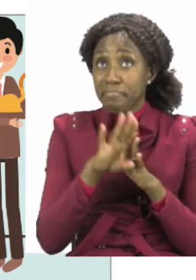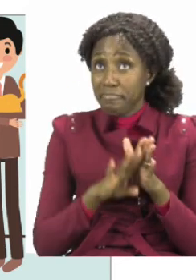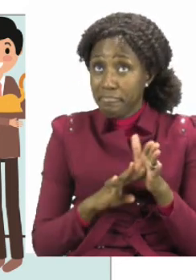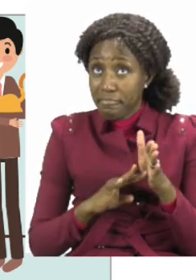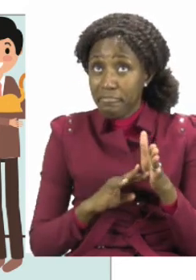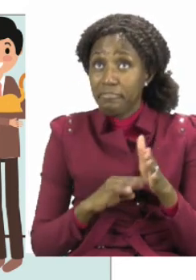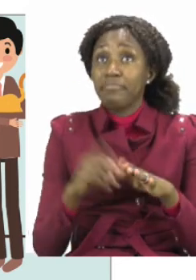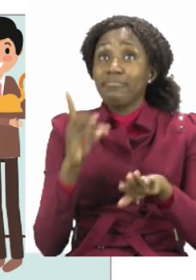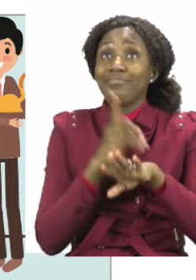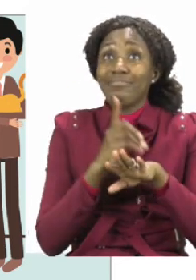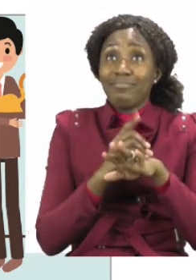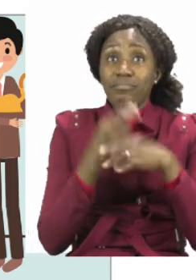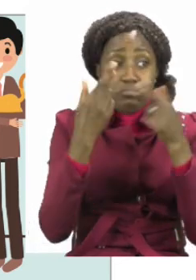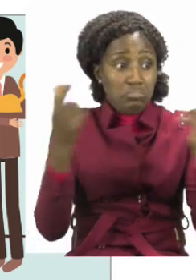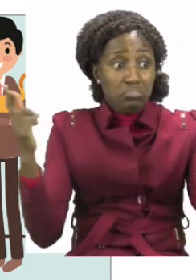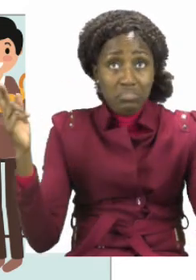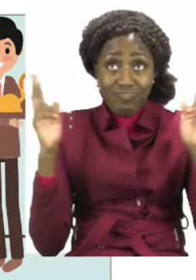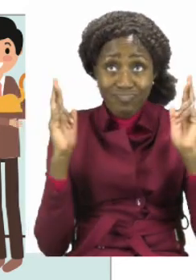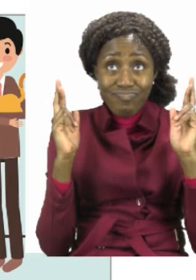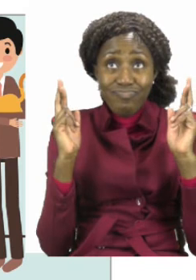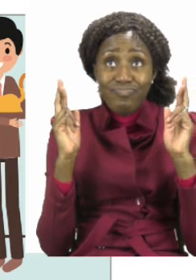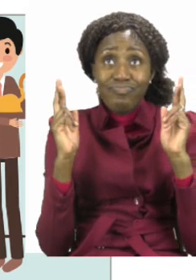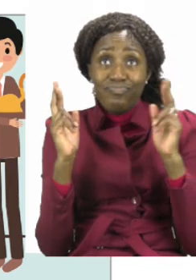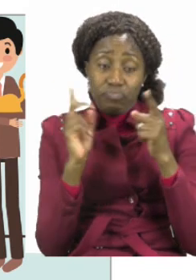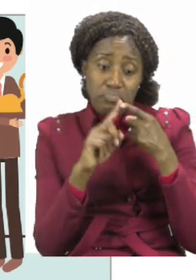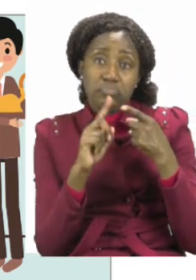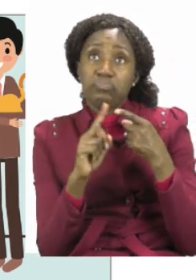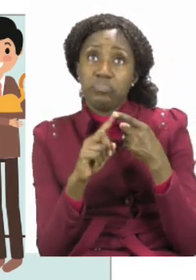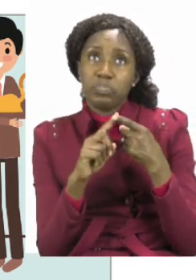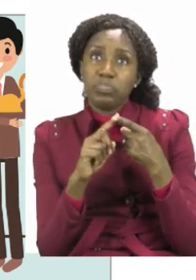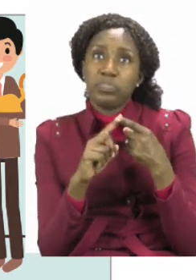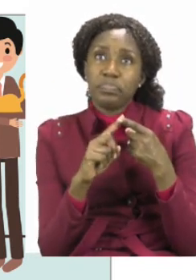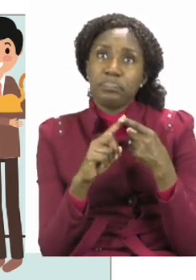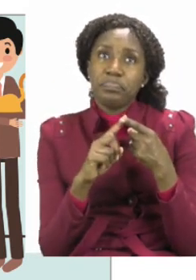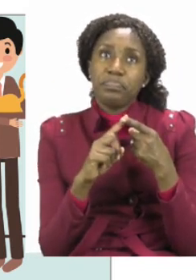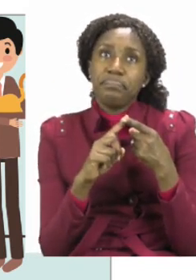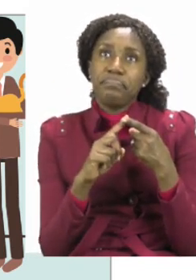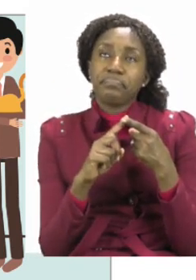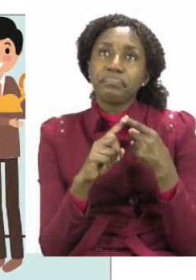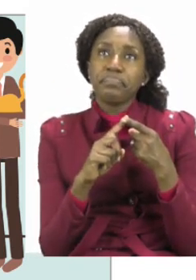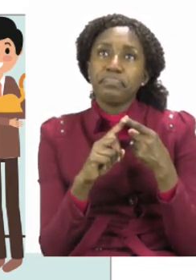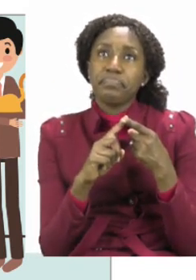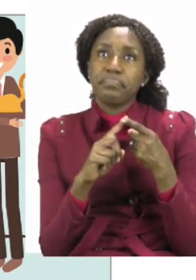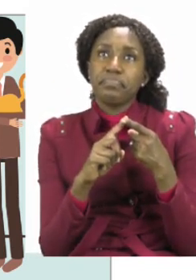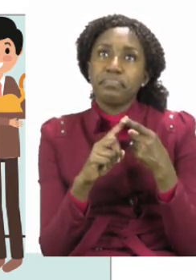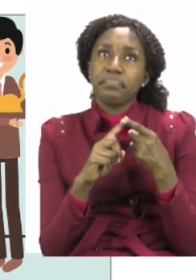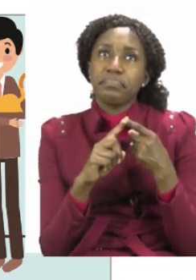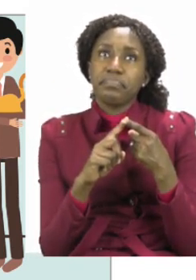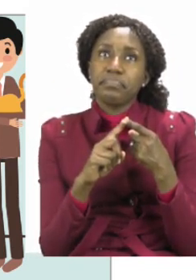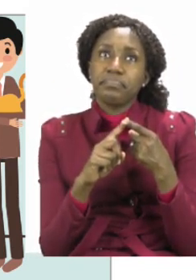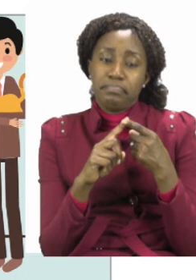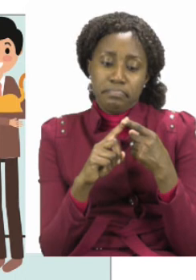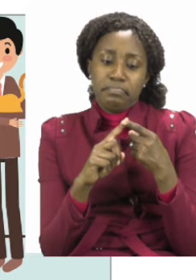vet. So that will be the first picture. We said in the